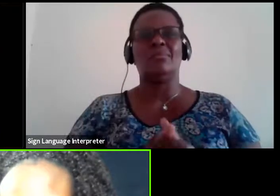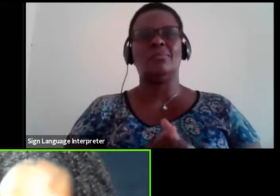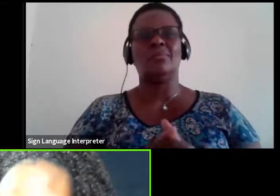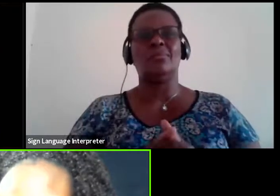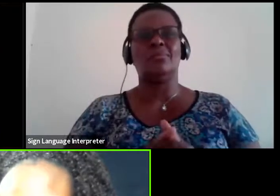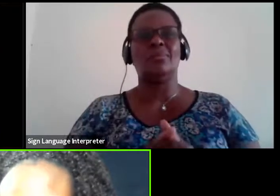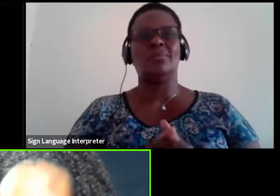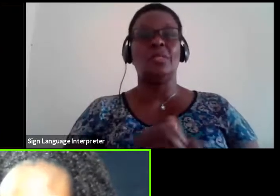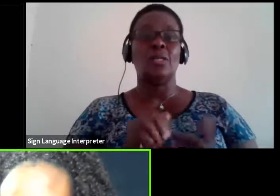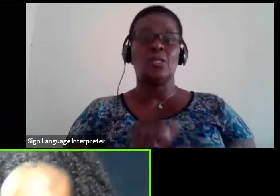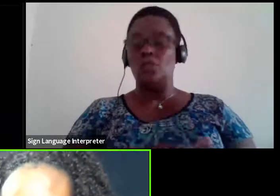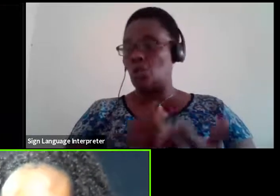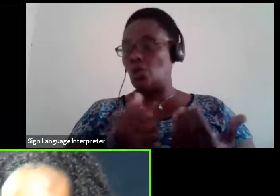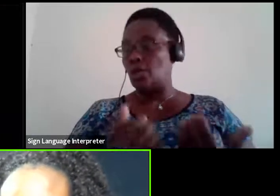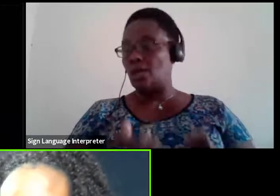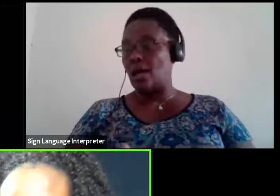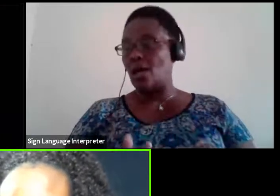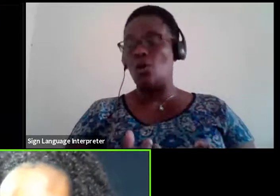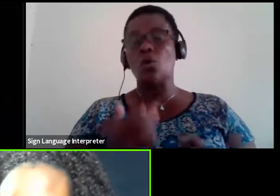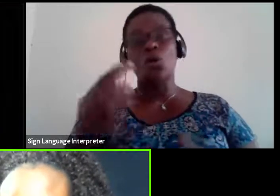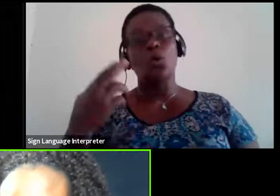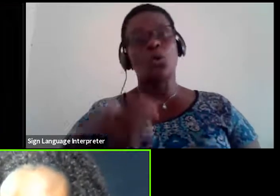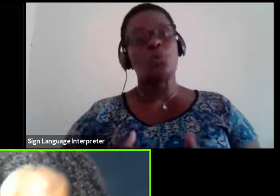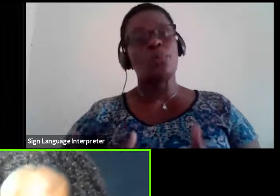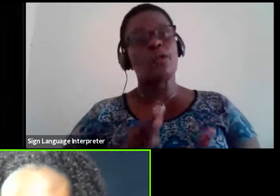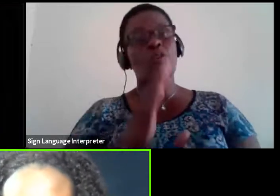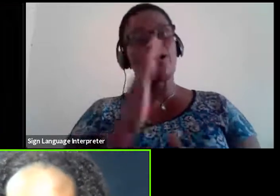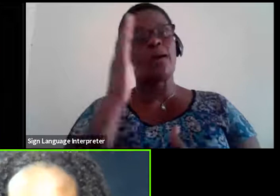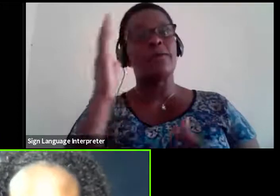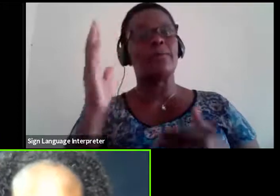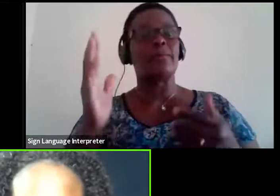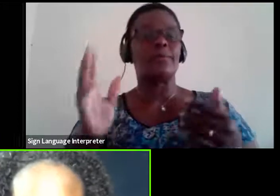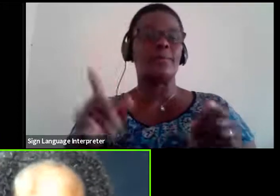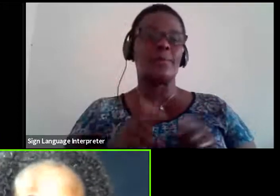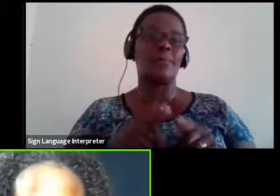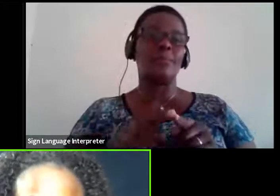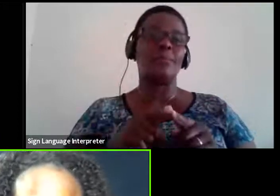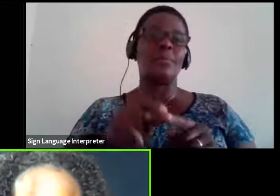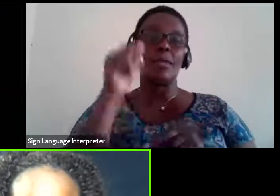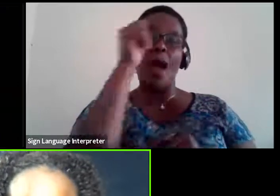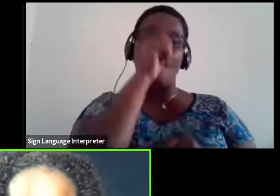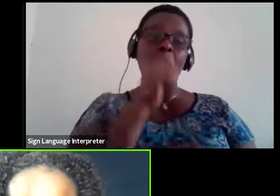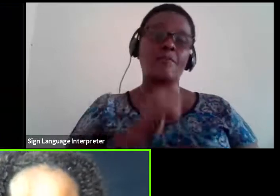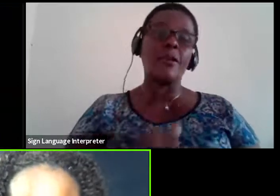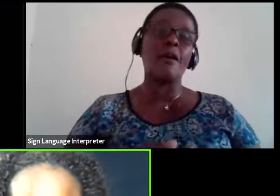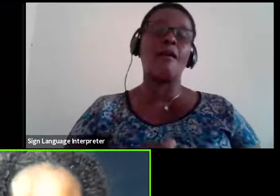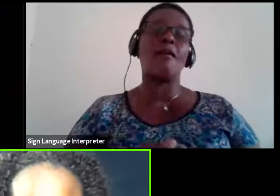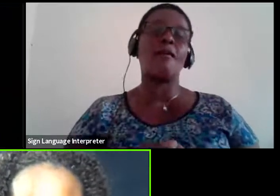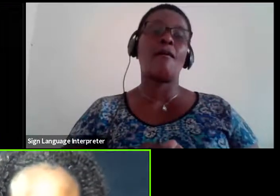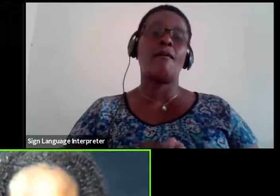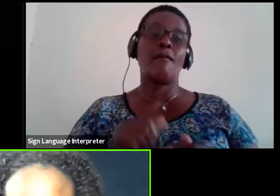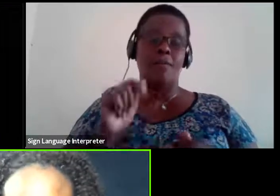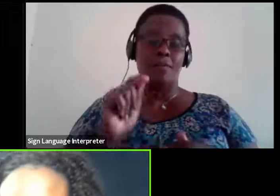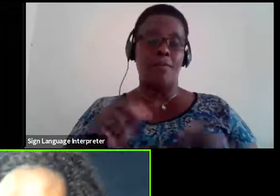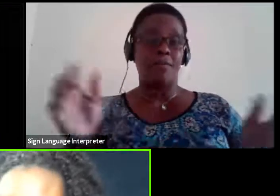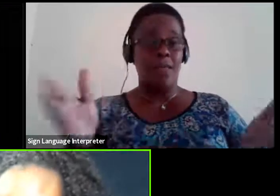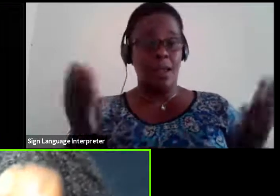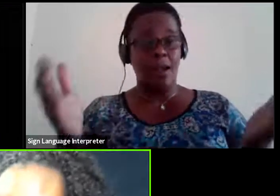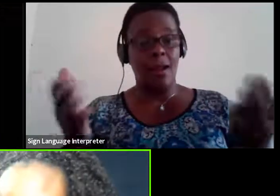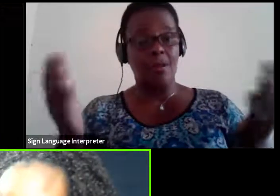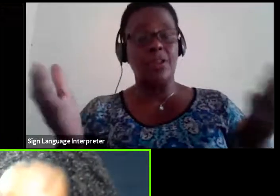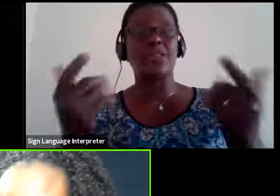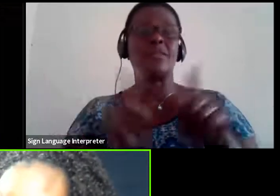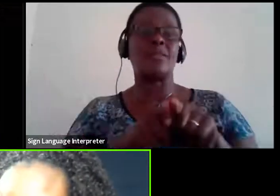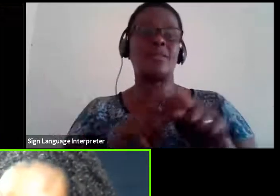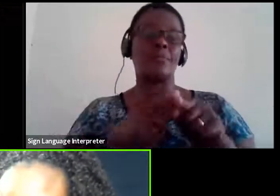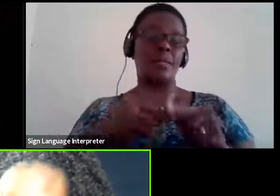of more human rights respecting legislation across the continent, that would be very, very encouraging. Also seeing a lot more